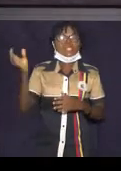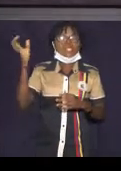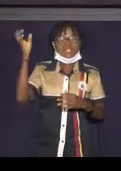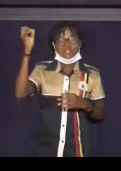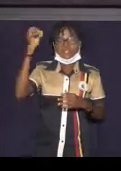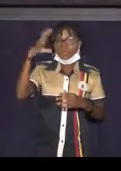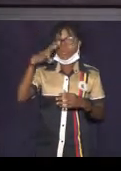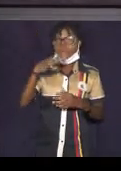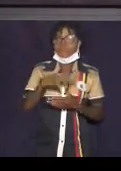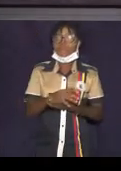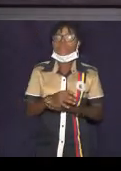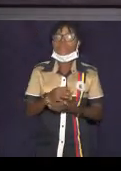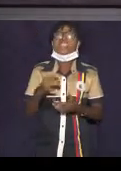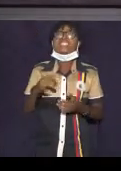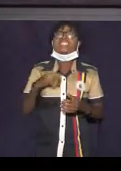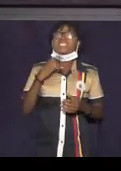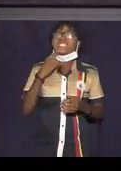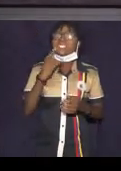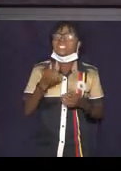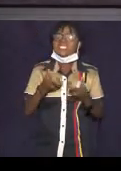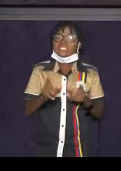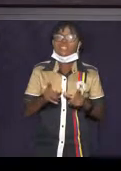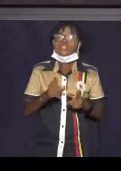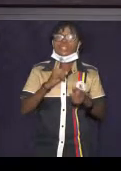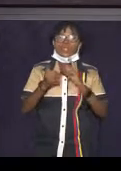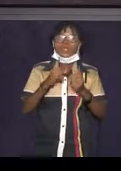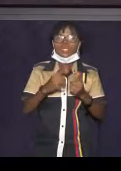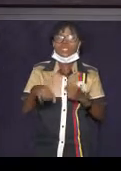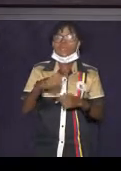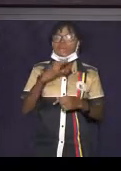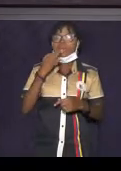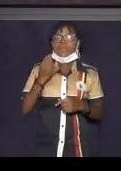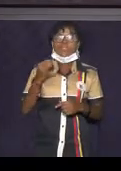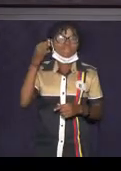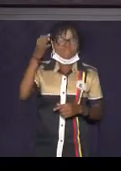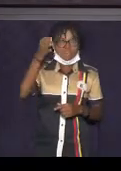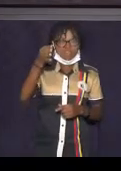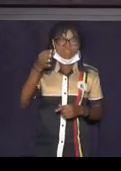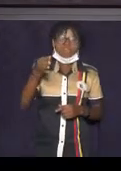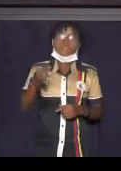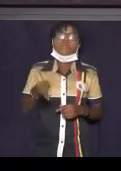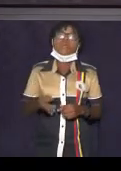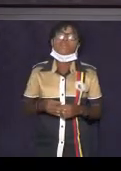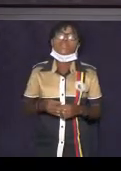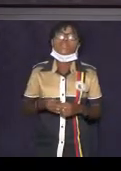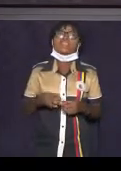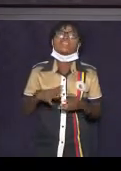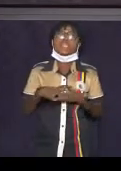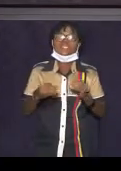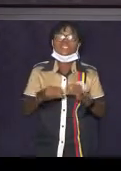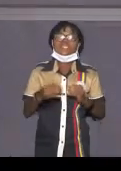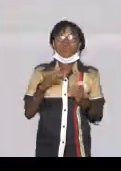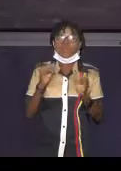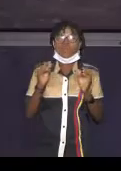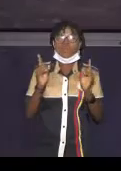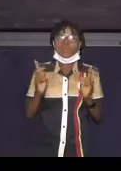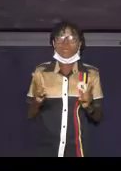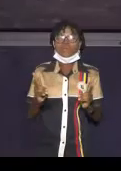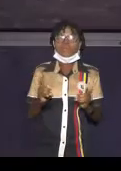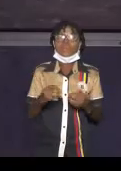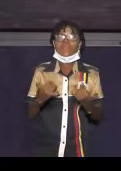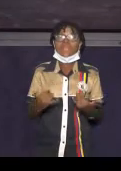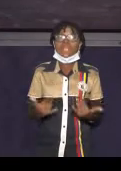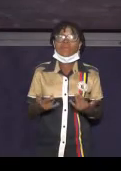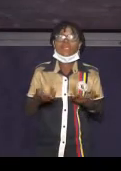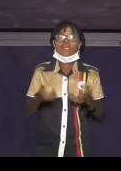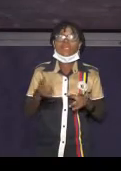the summer. Still talking about the future tense, an event that has not taken place.